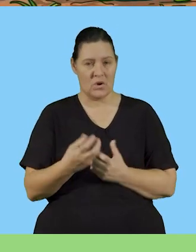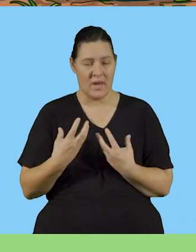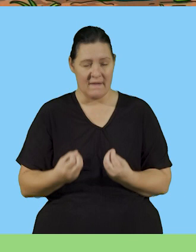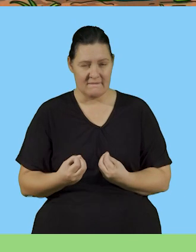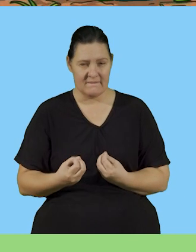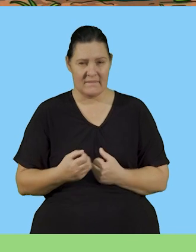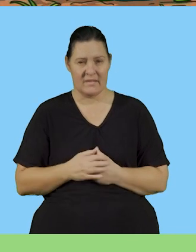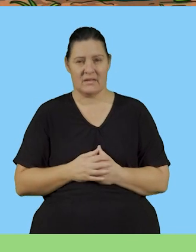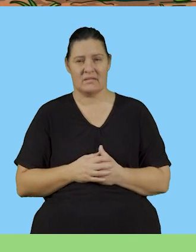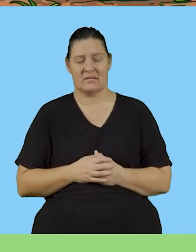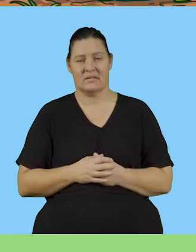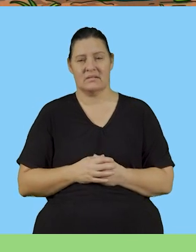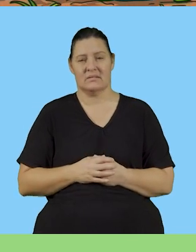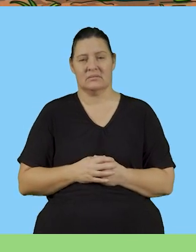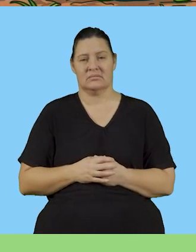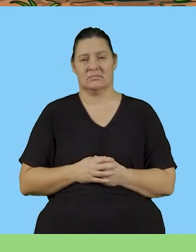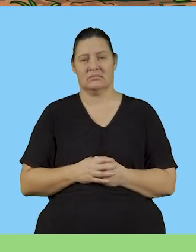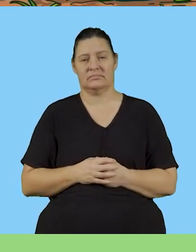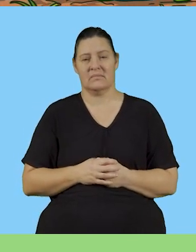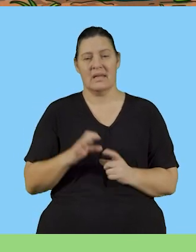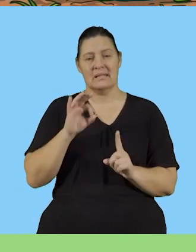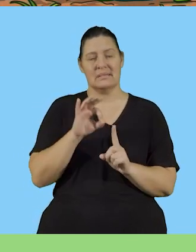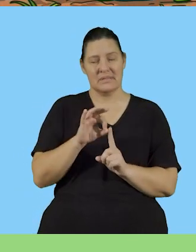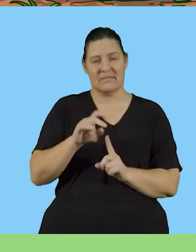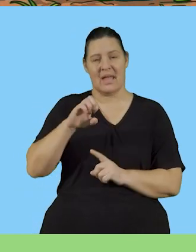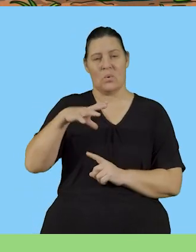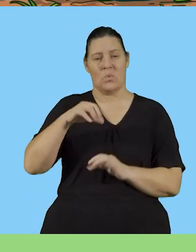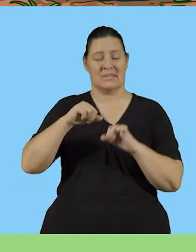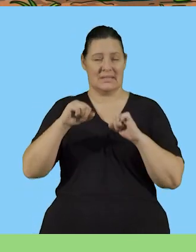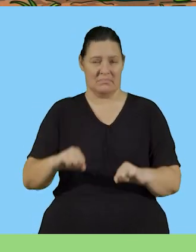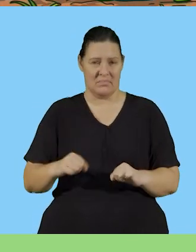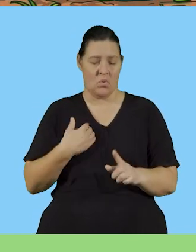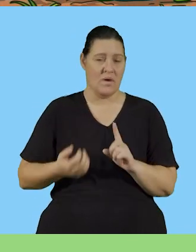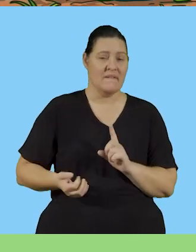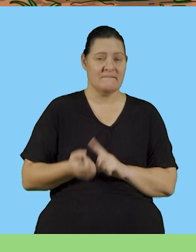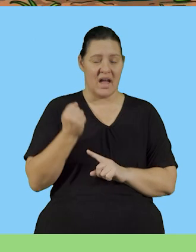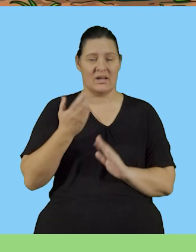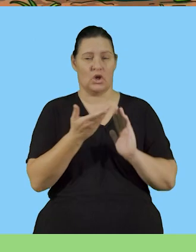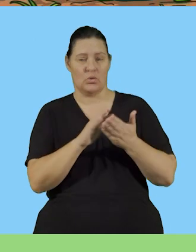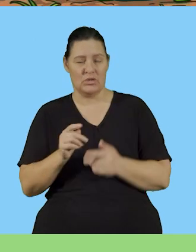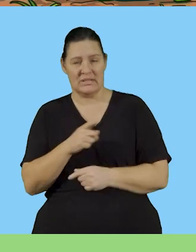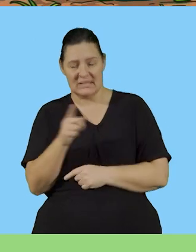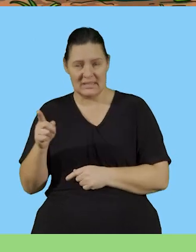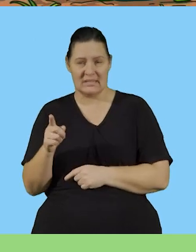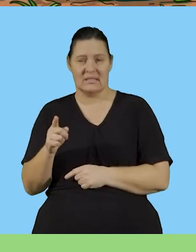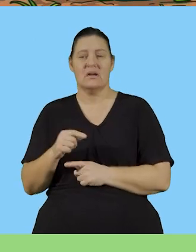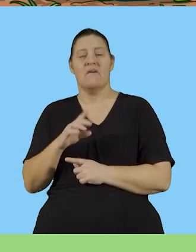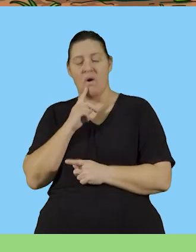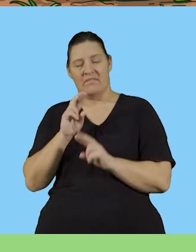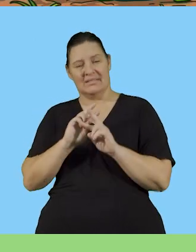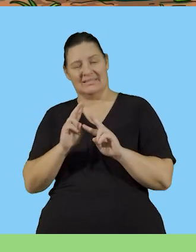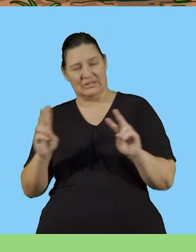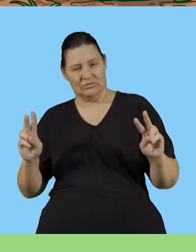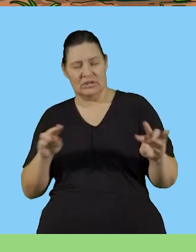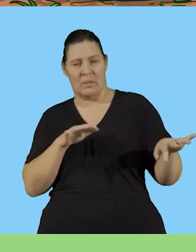we have here is, in a particular ecosystem where we find a community of species